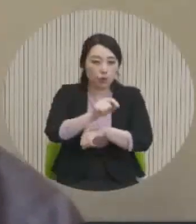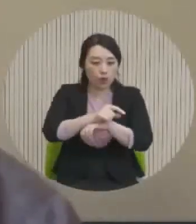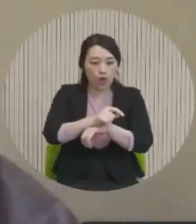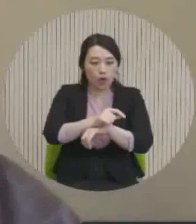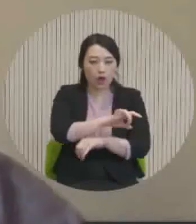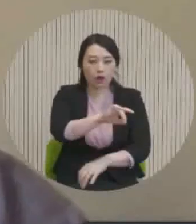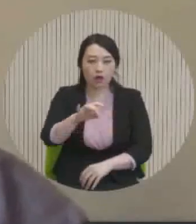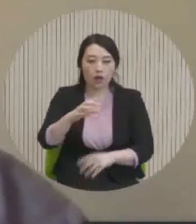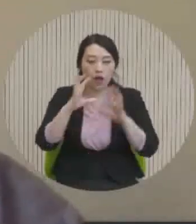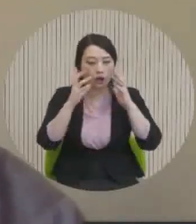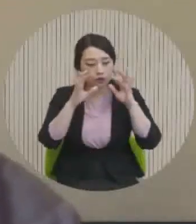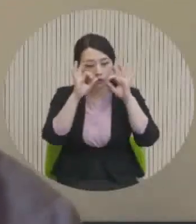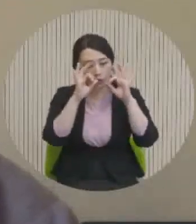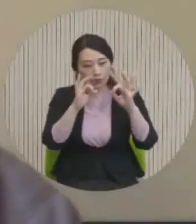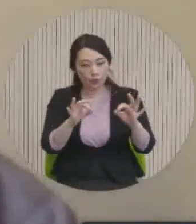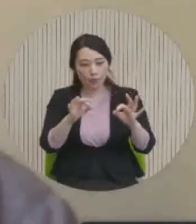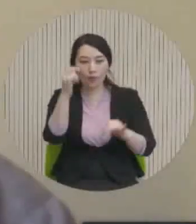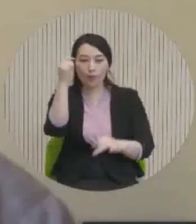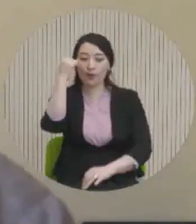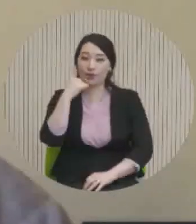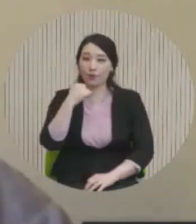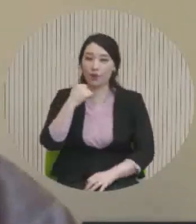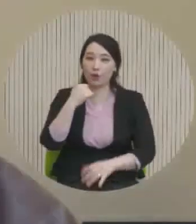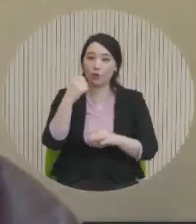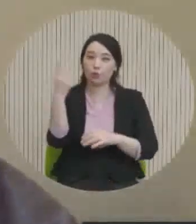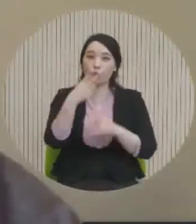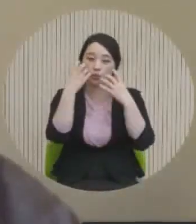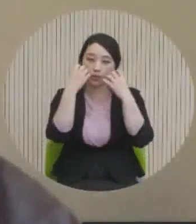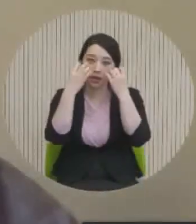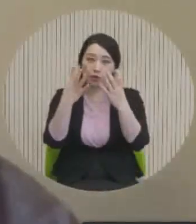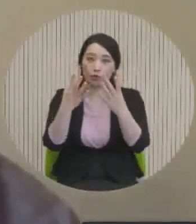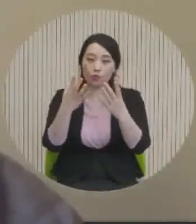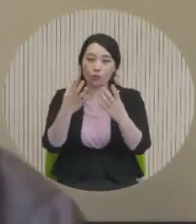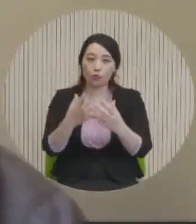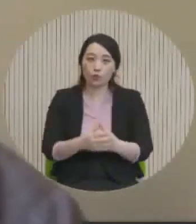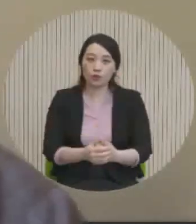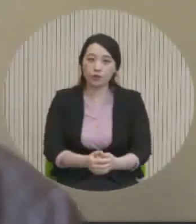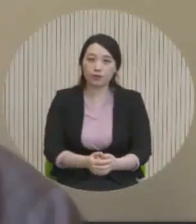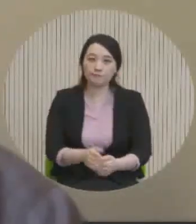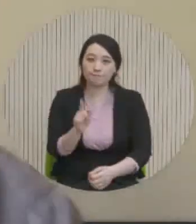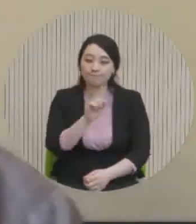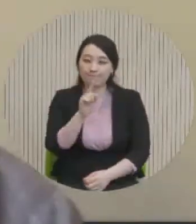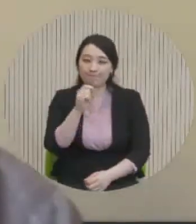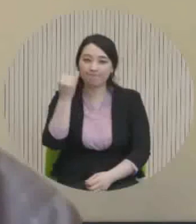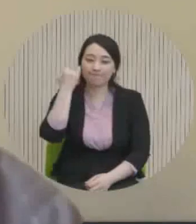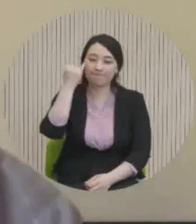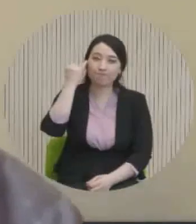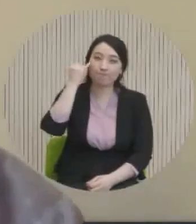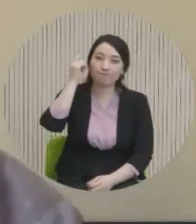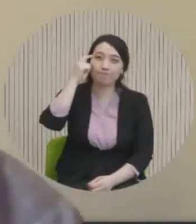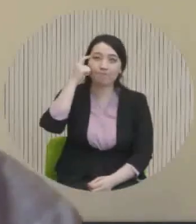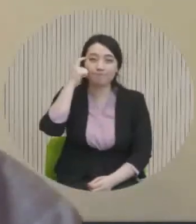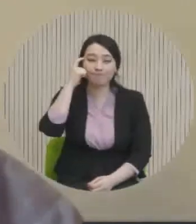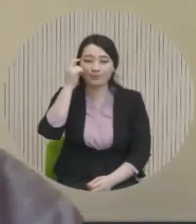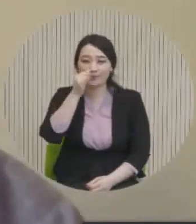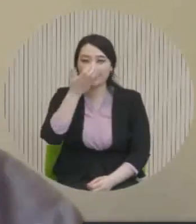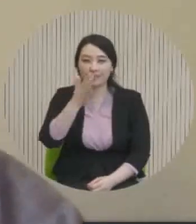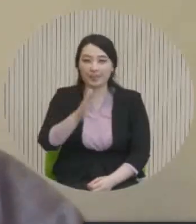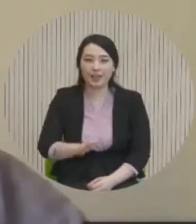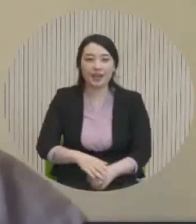which we come up with our free time during the work. We find new interesting